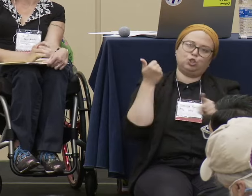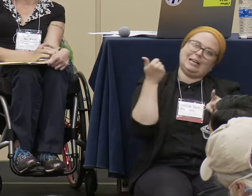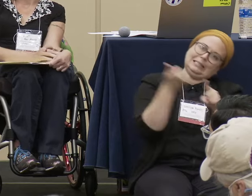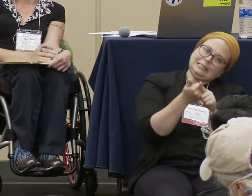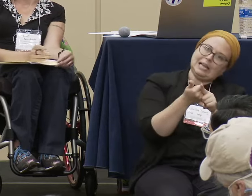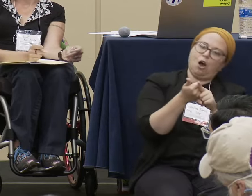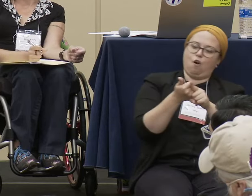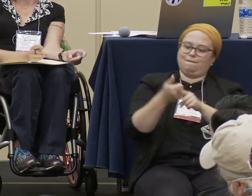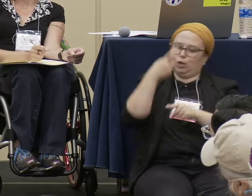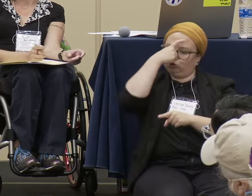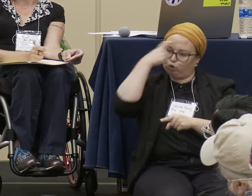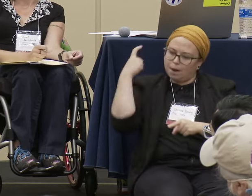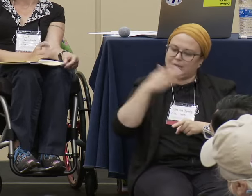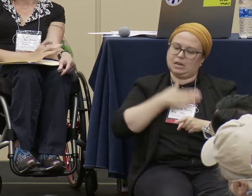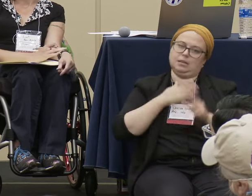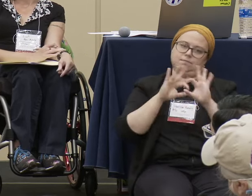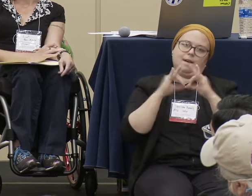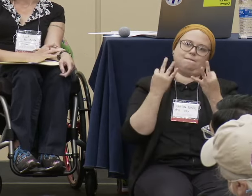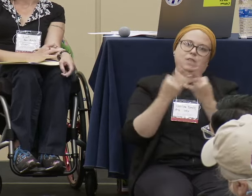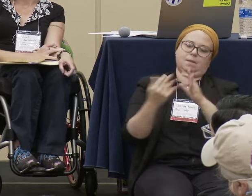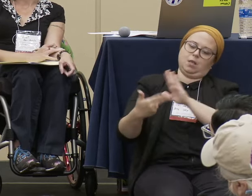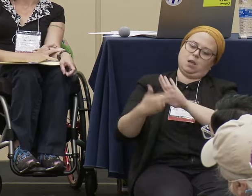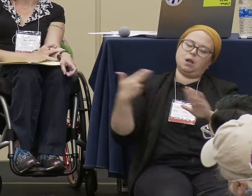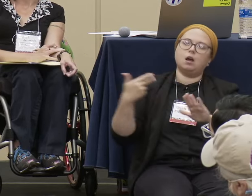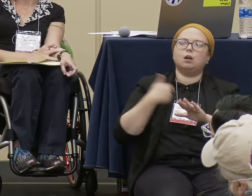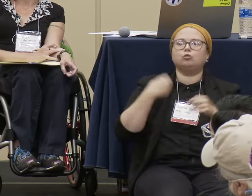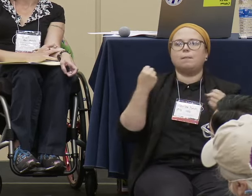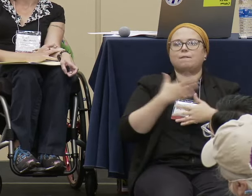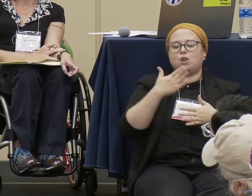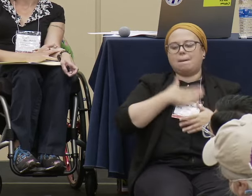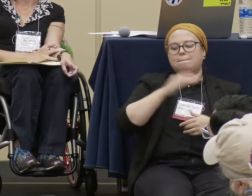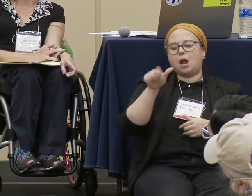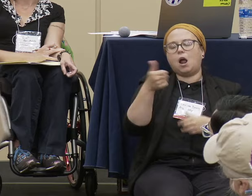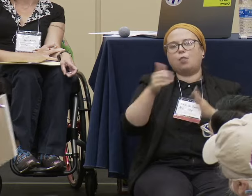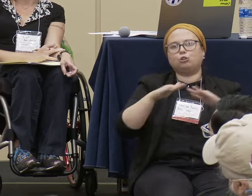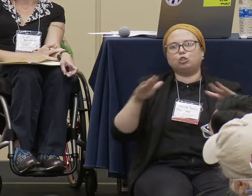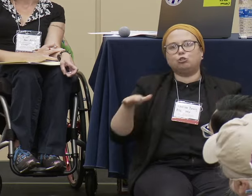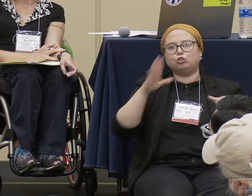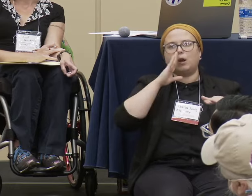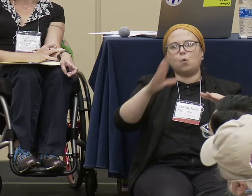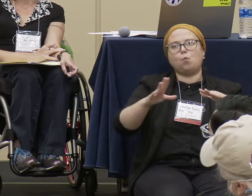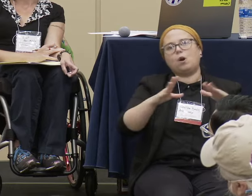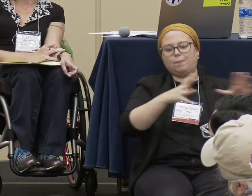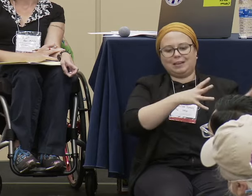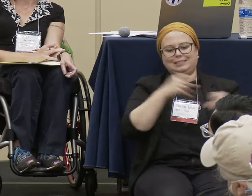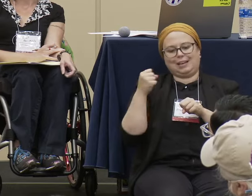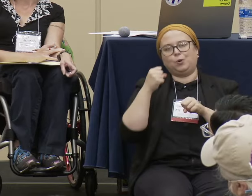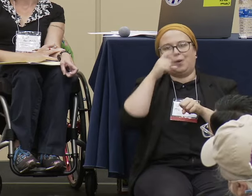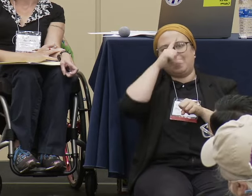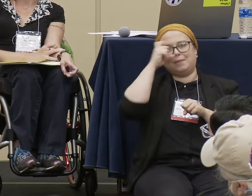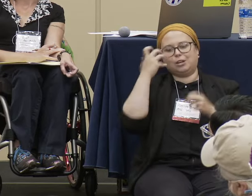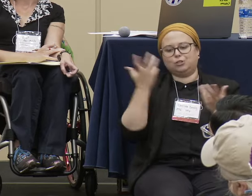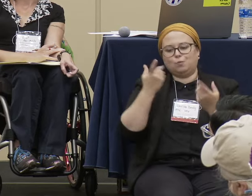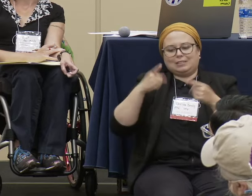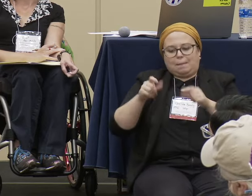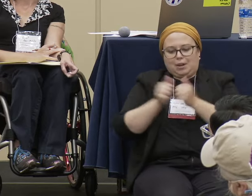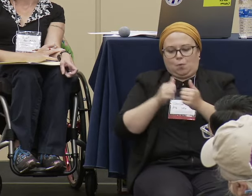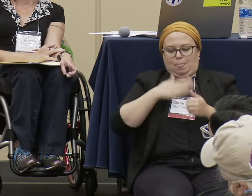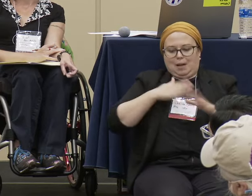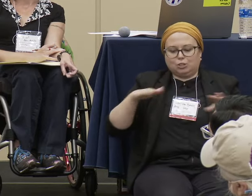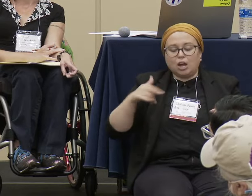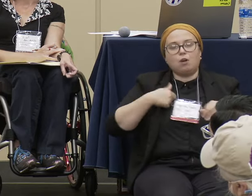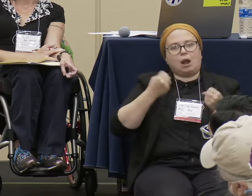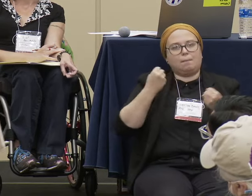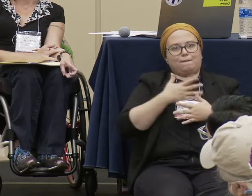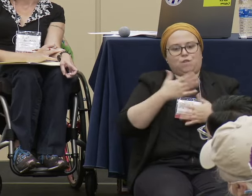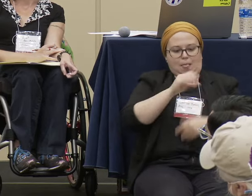have traumatized my family. I'm afraid my other children will be taken away because of what's going on with him. I'm afraid the police will get to the school